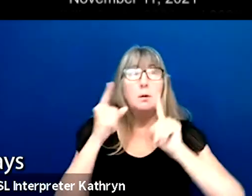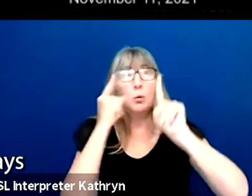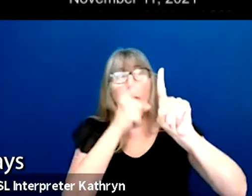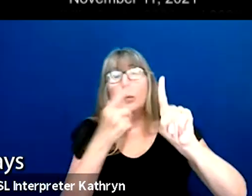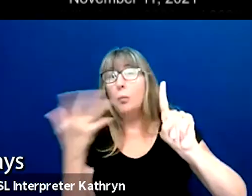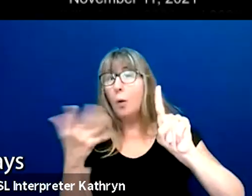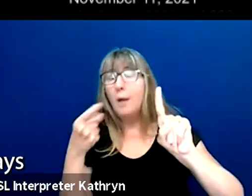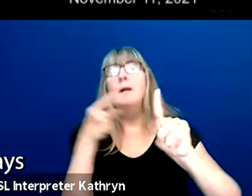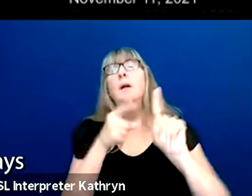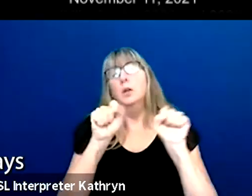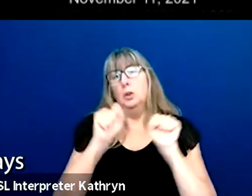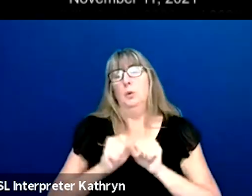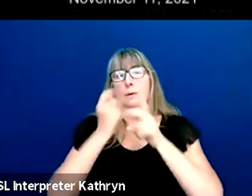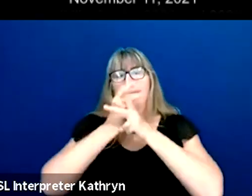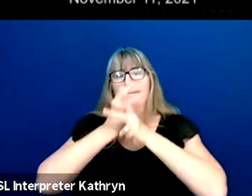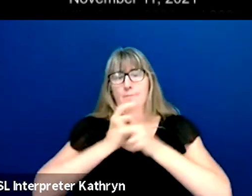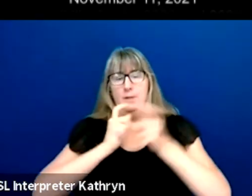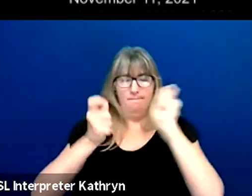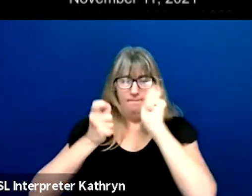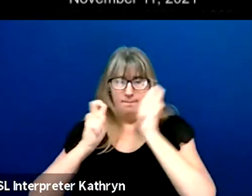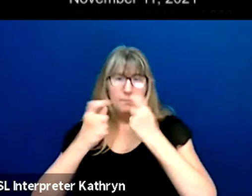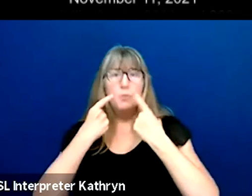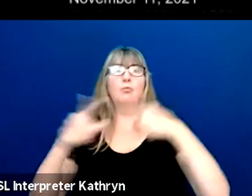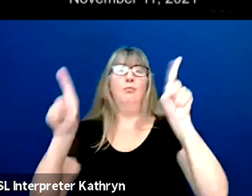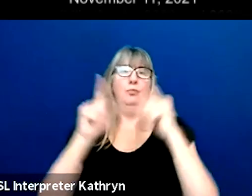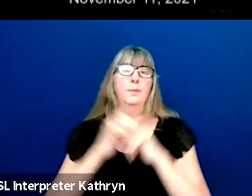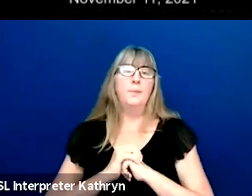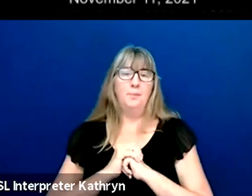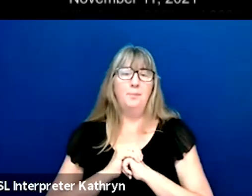you can figure out a variety of ways to make that happen.